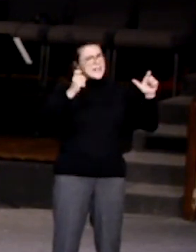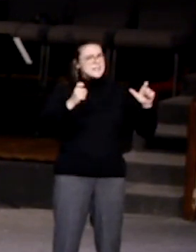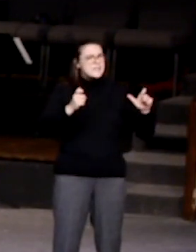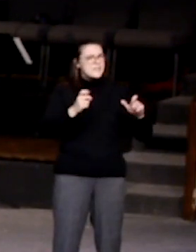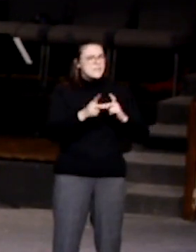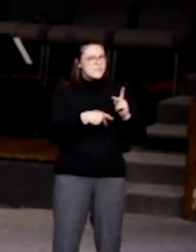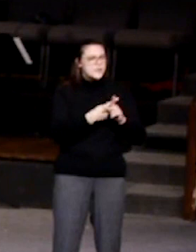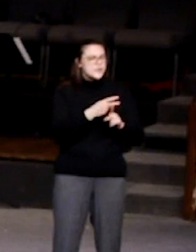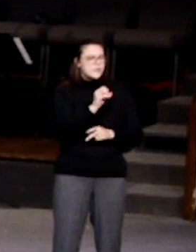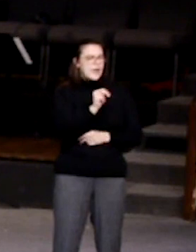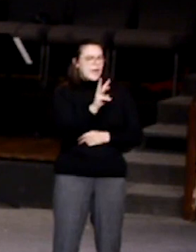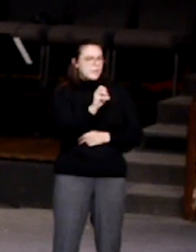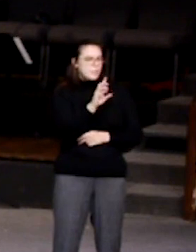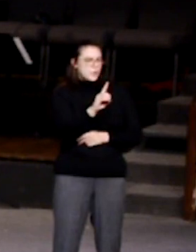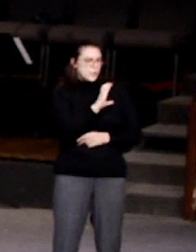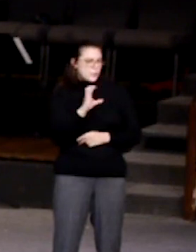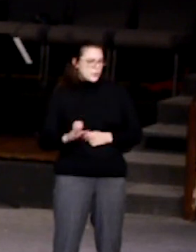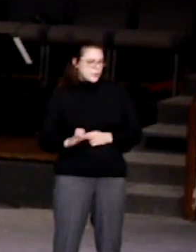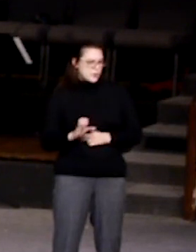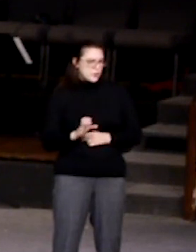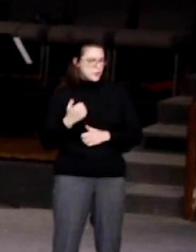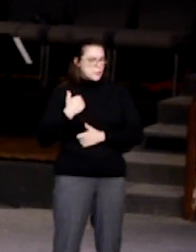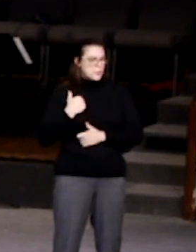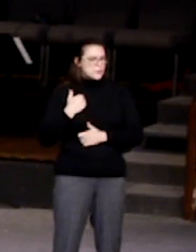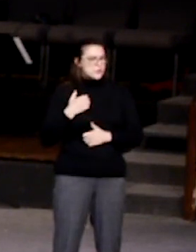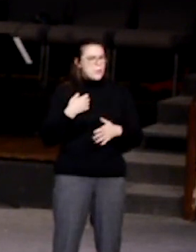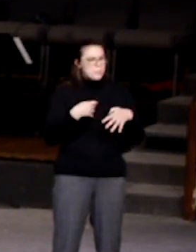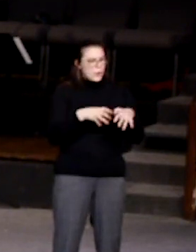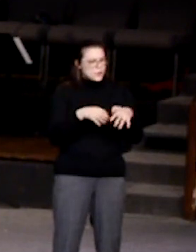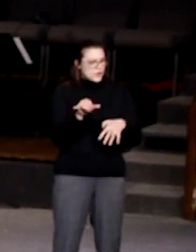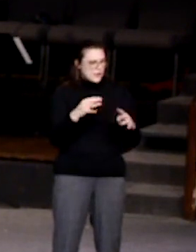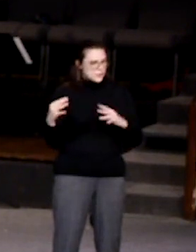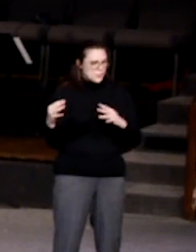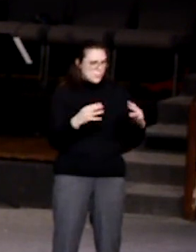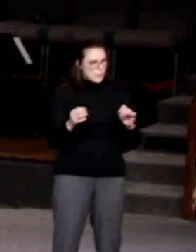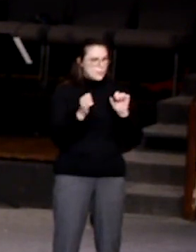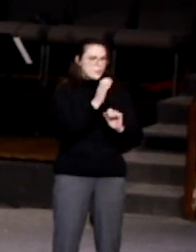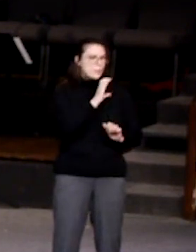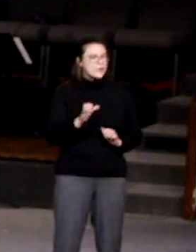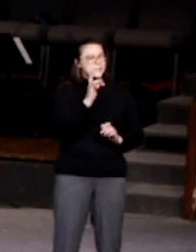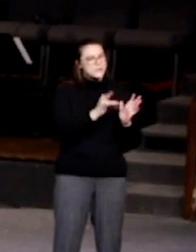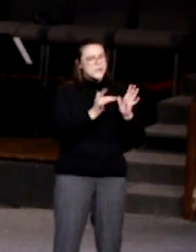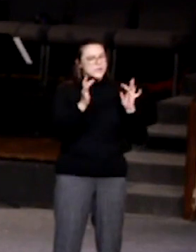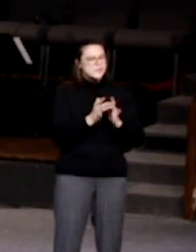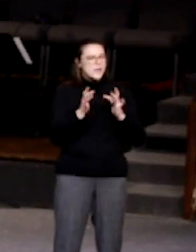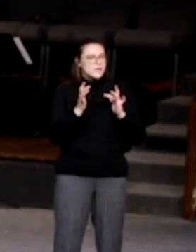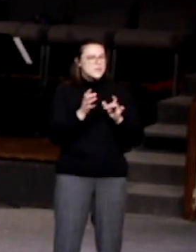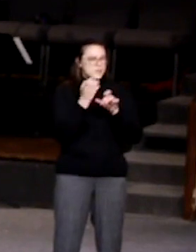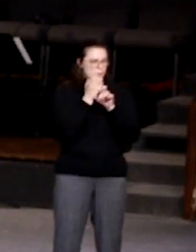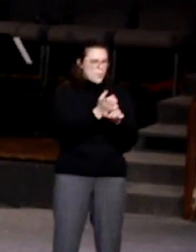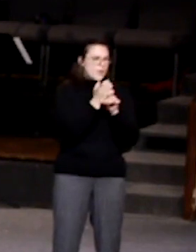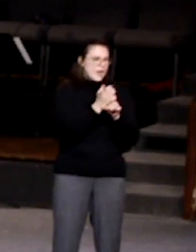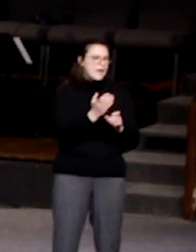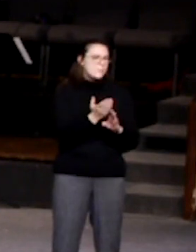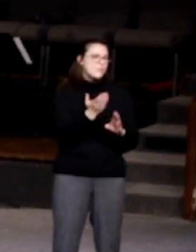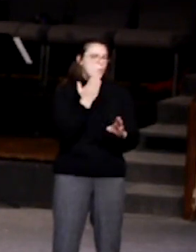of "Onward Christian Soldiers Marching As to War." You know that one? "With the cross of Jesus going on before."